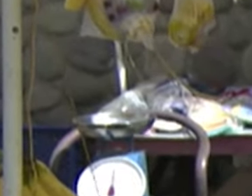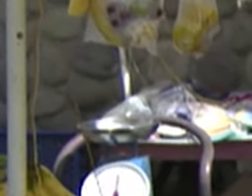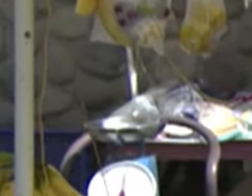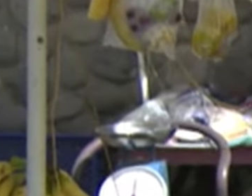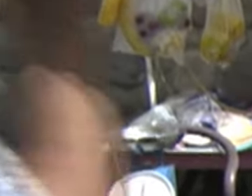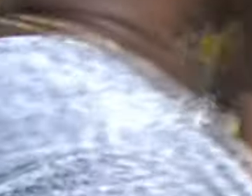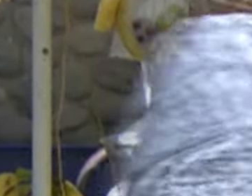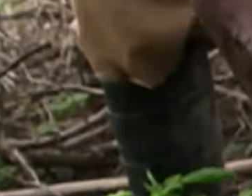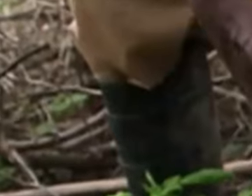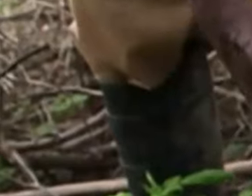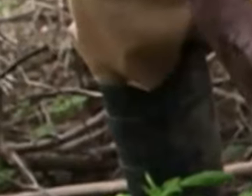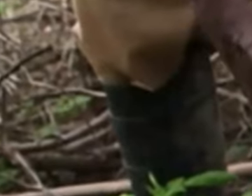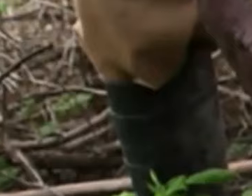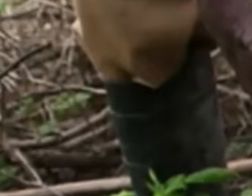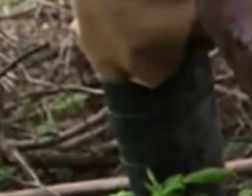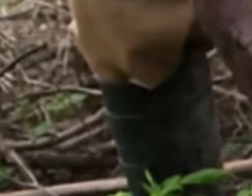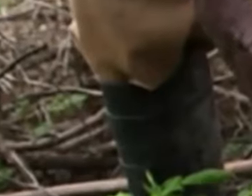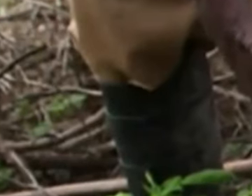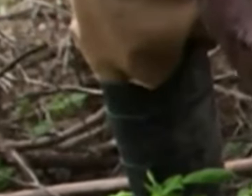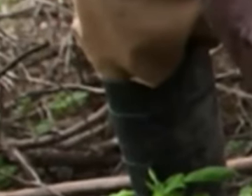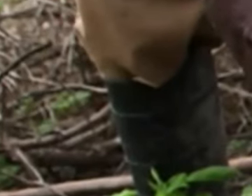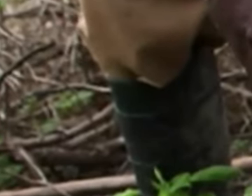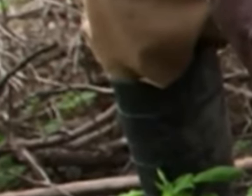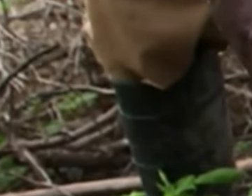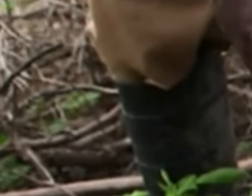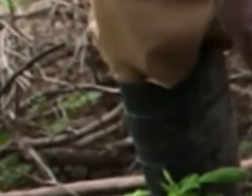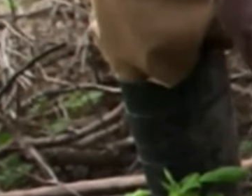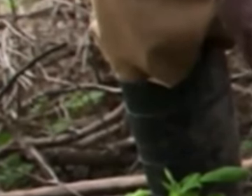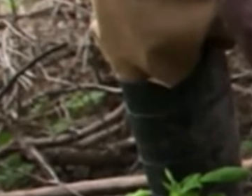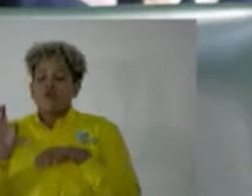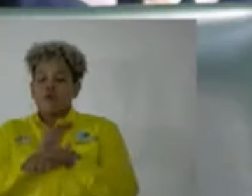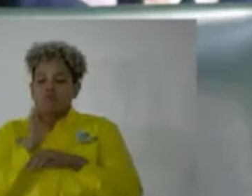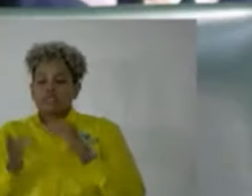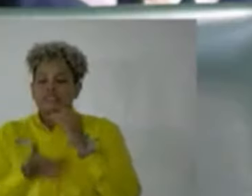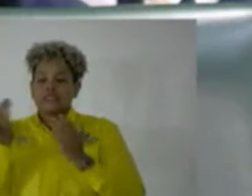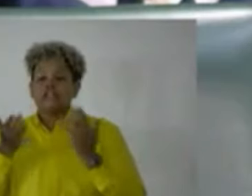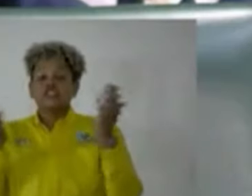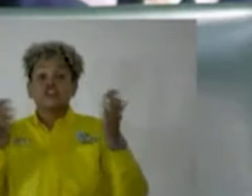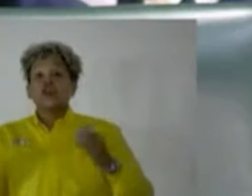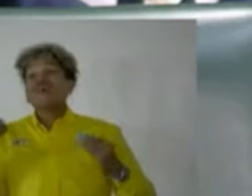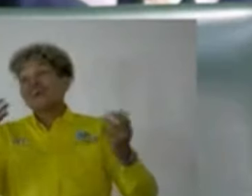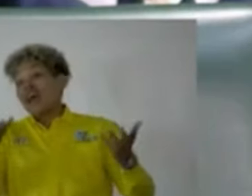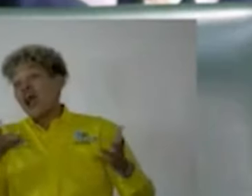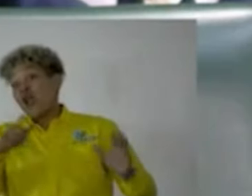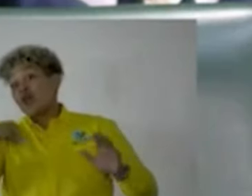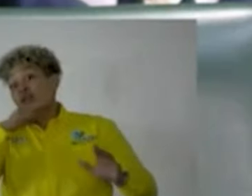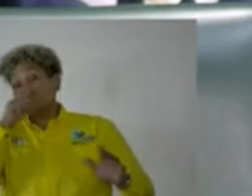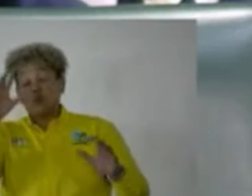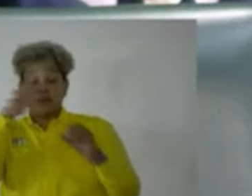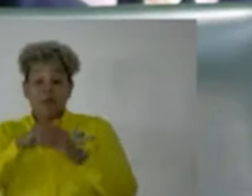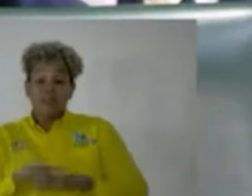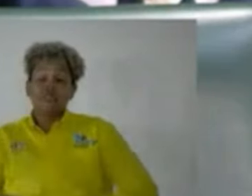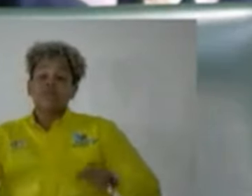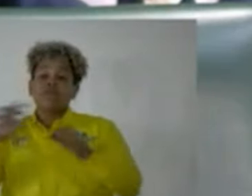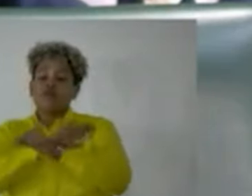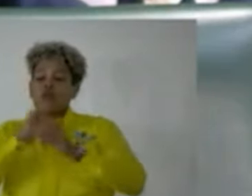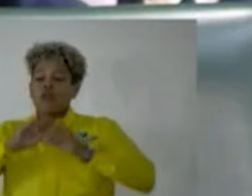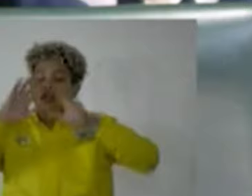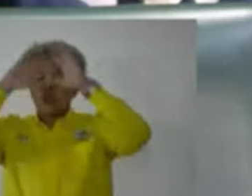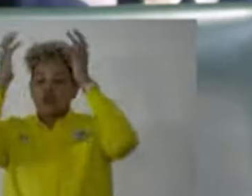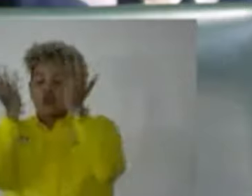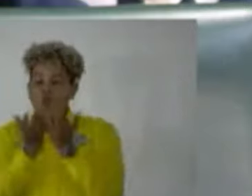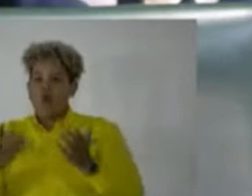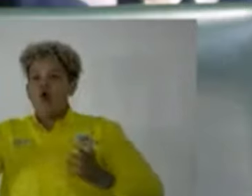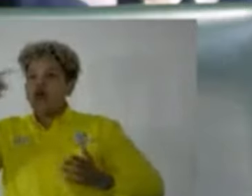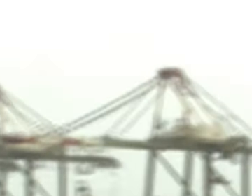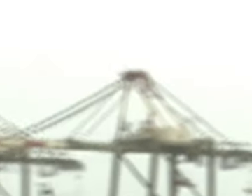will negatively affect local farmers. Opposition leader Mark Golding had dismissed arguments from the finance minister that